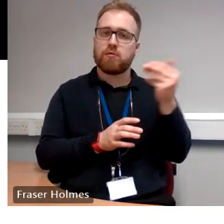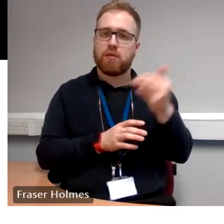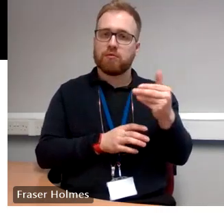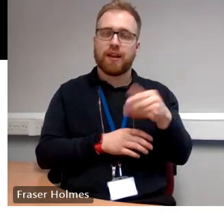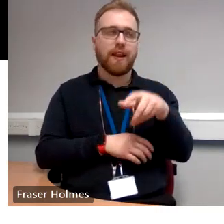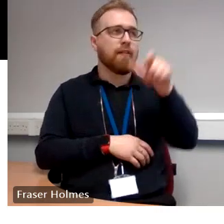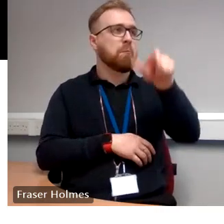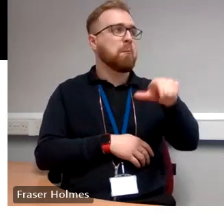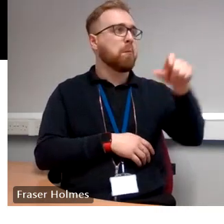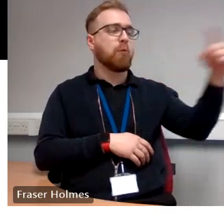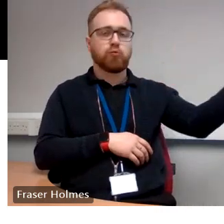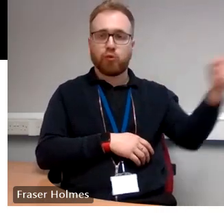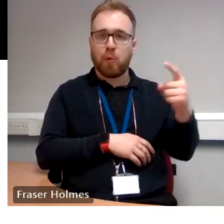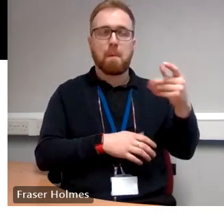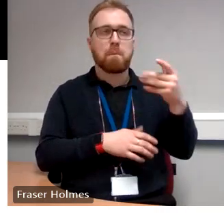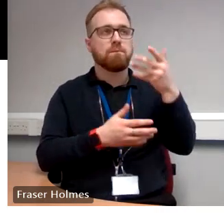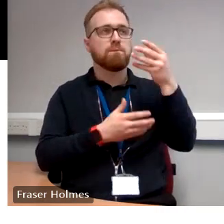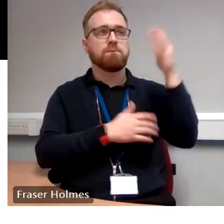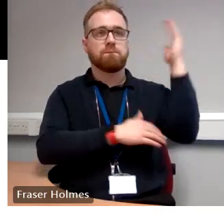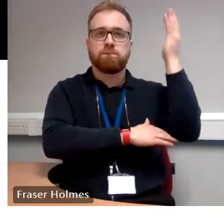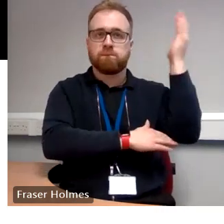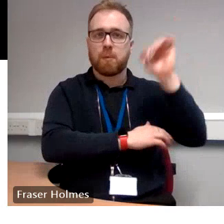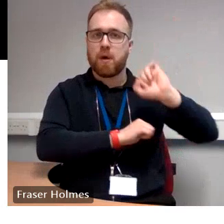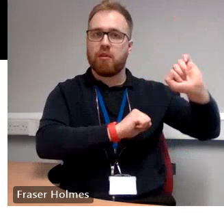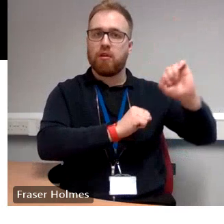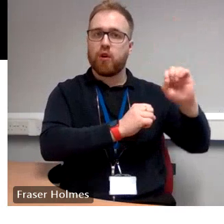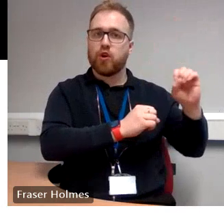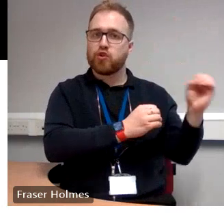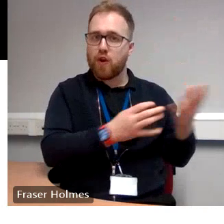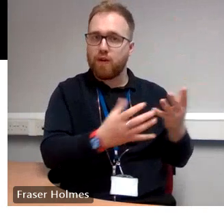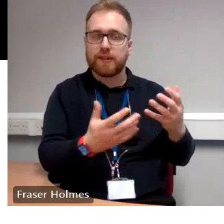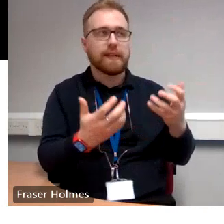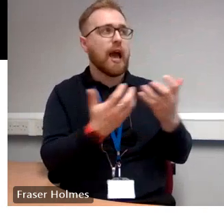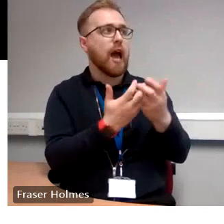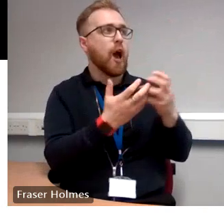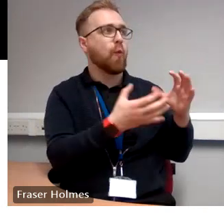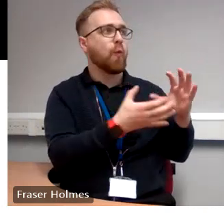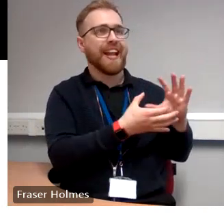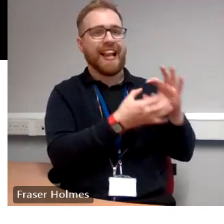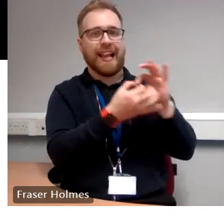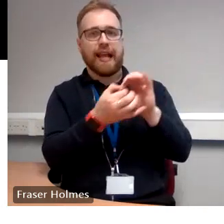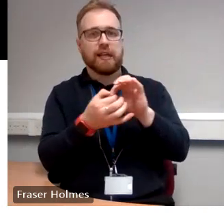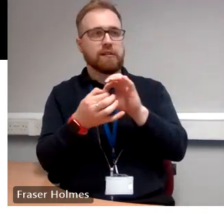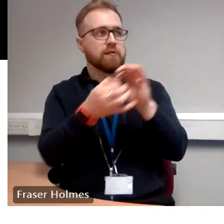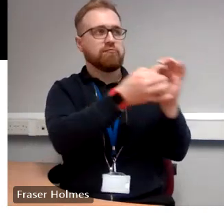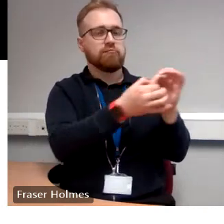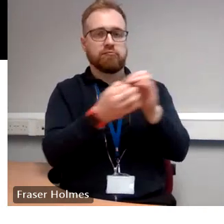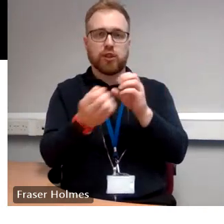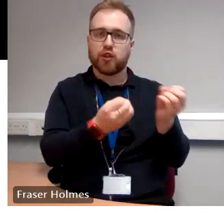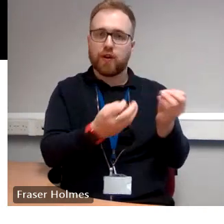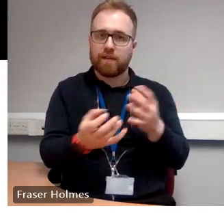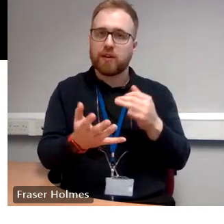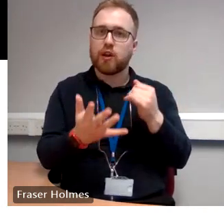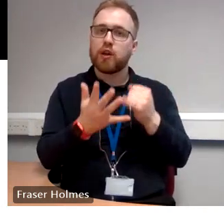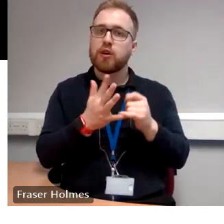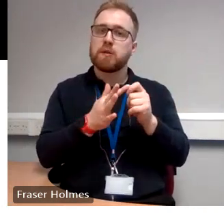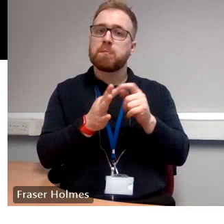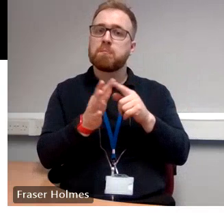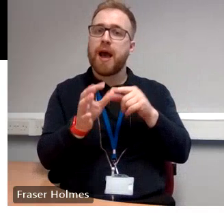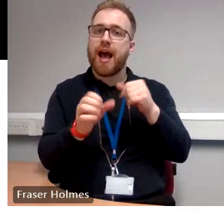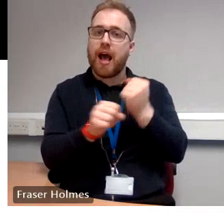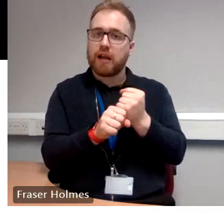about related services and how we link with other services. SPAG supports the delivery of social prescribing across Derby